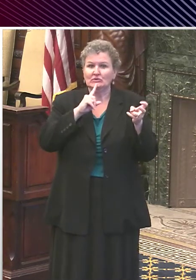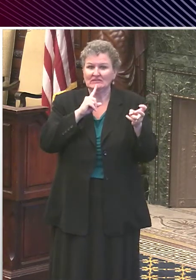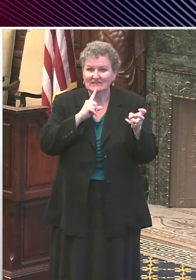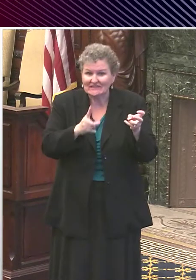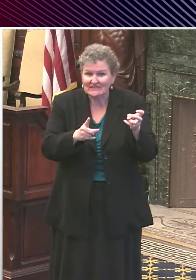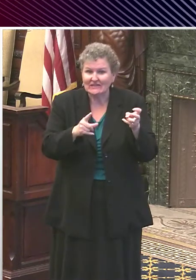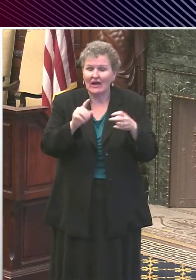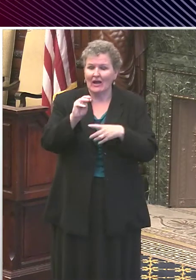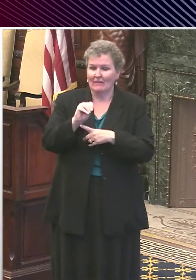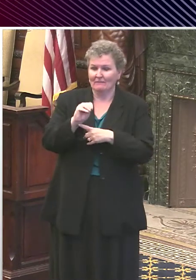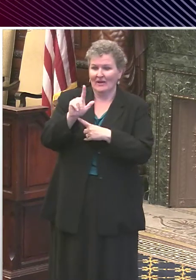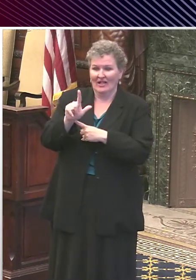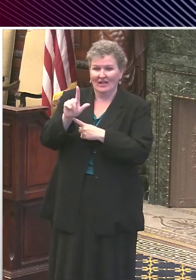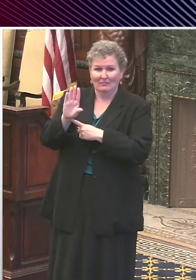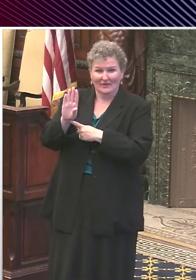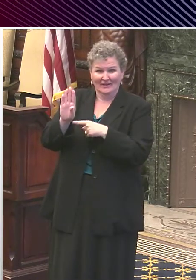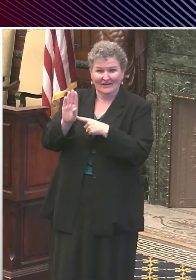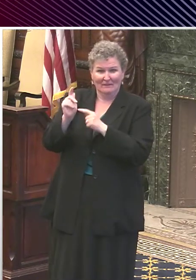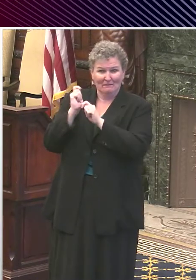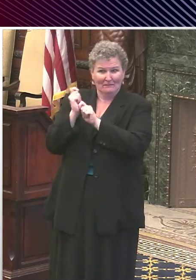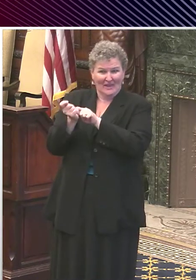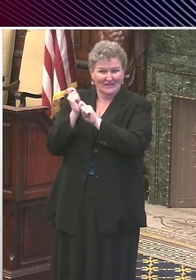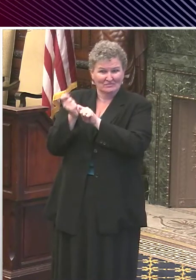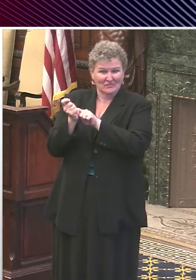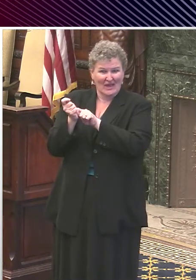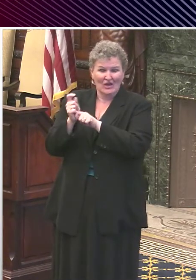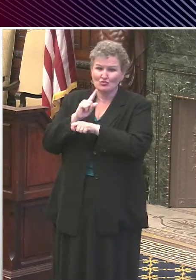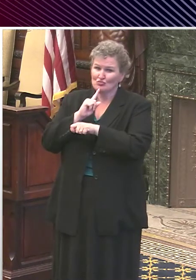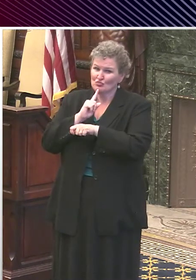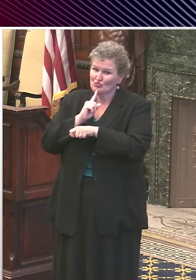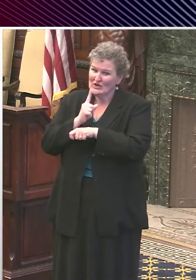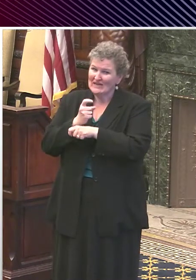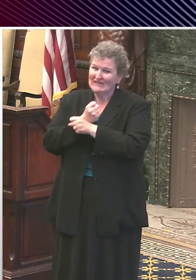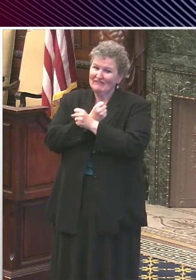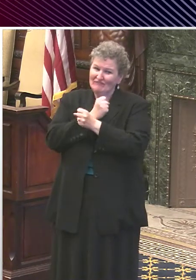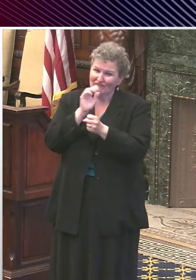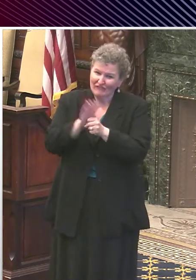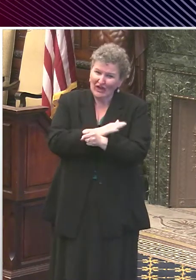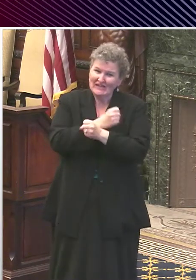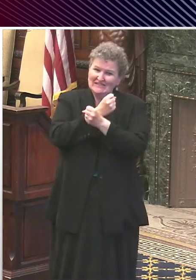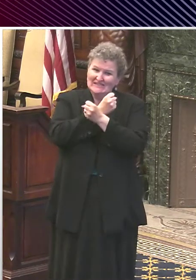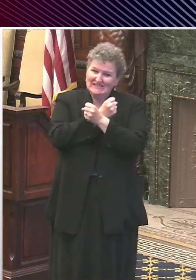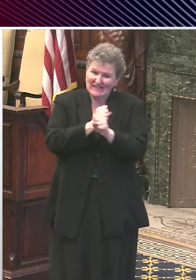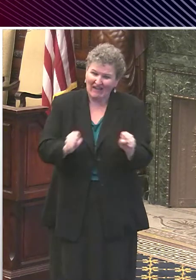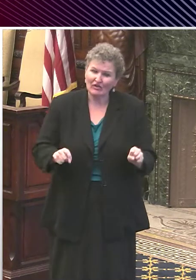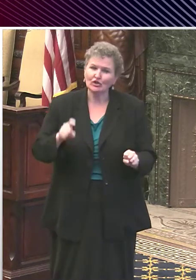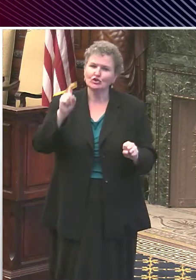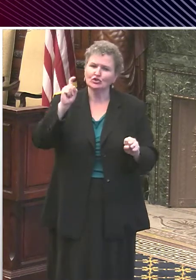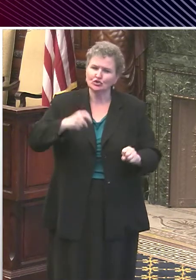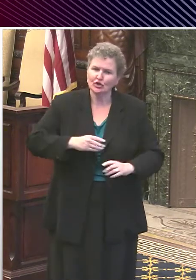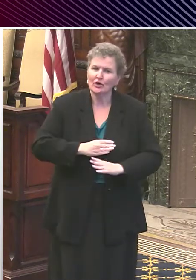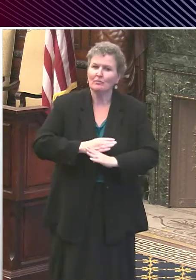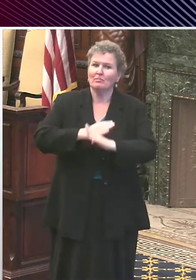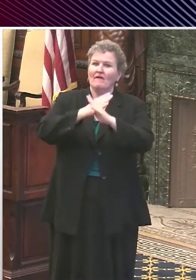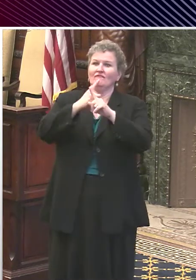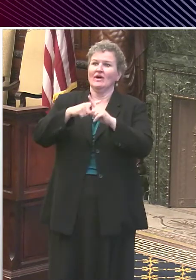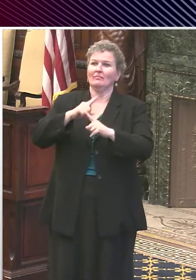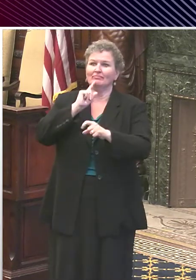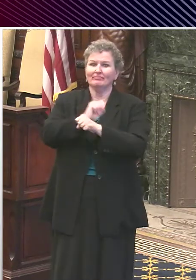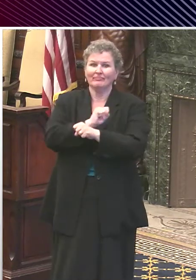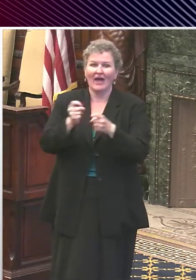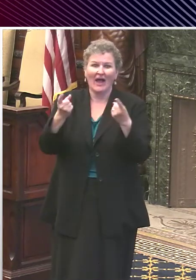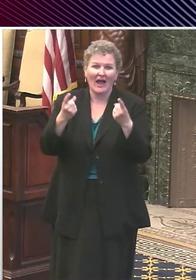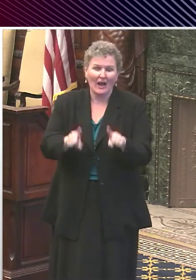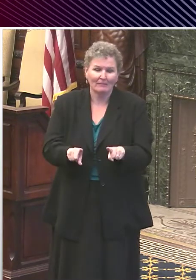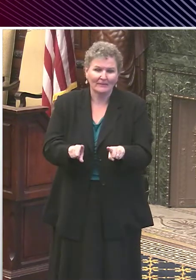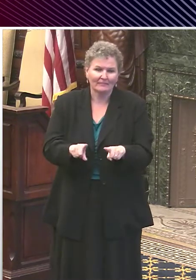had a very thorough safety protocol that should have prevented this from occurring. And so I think that Major